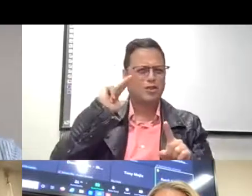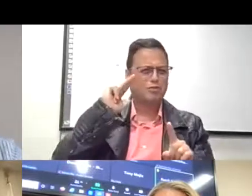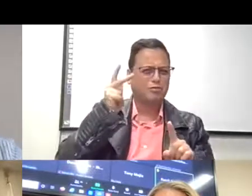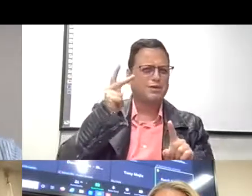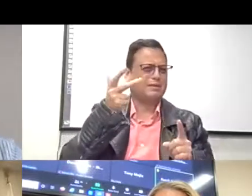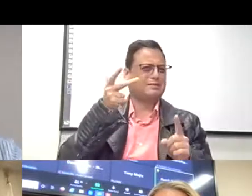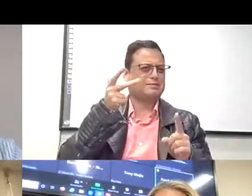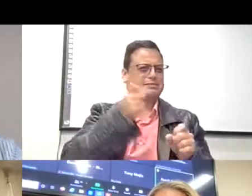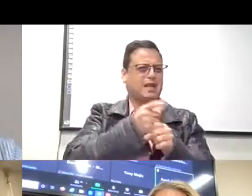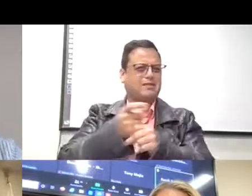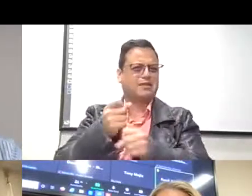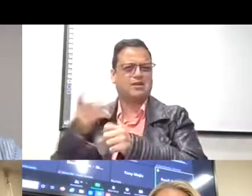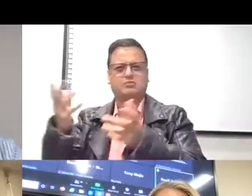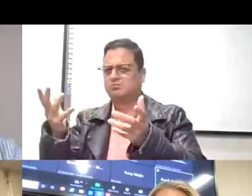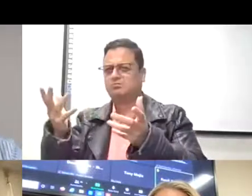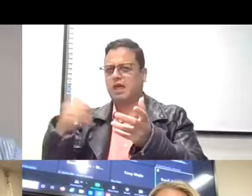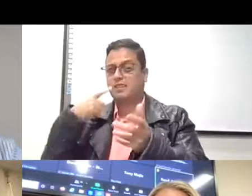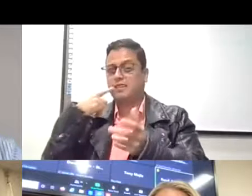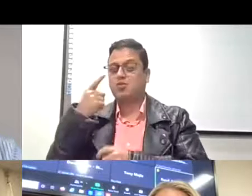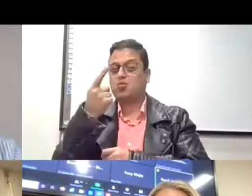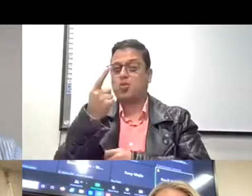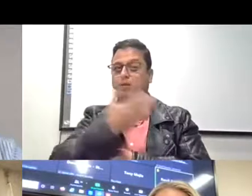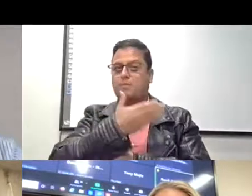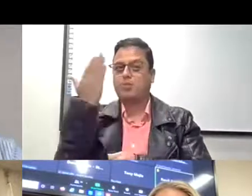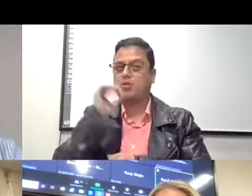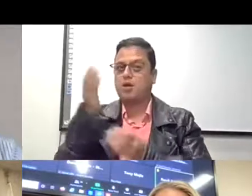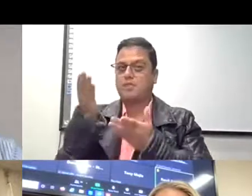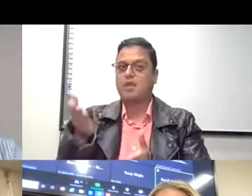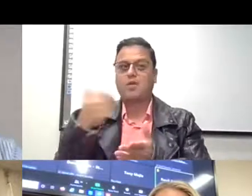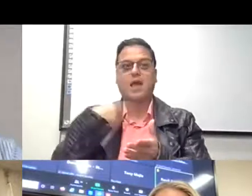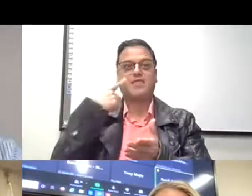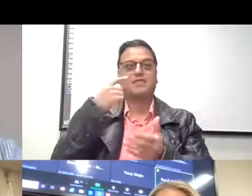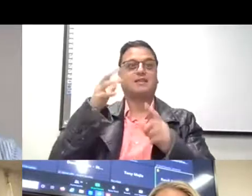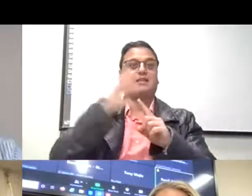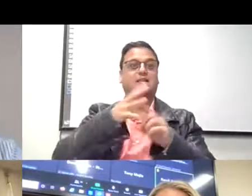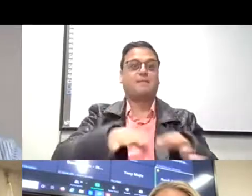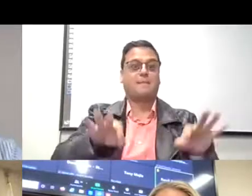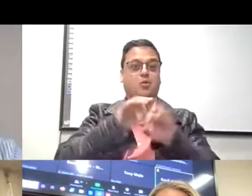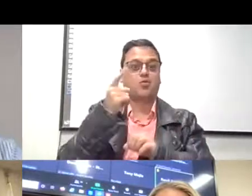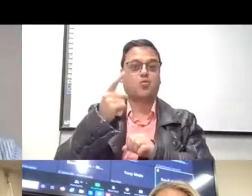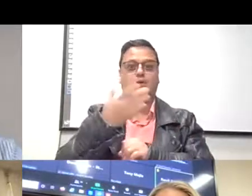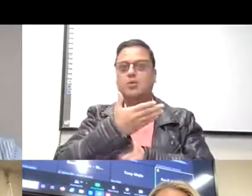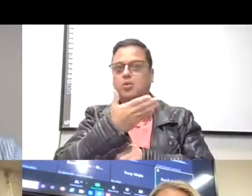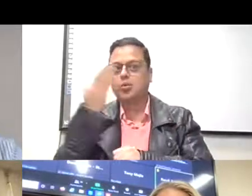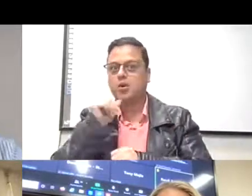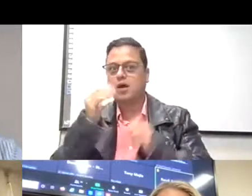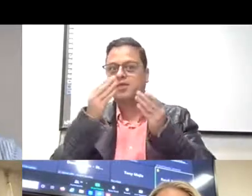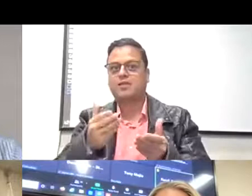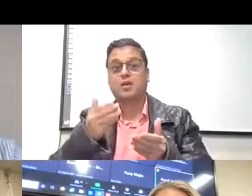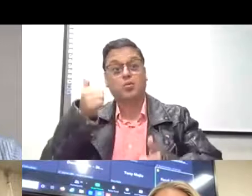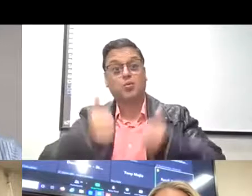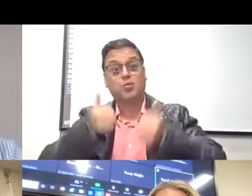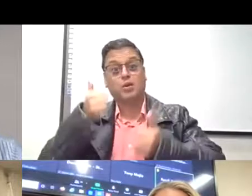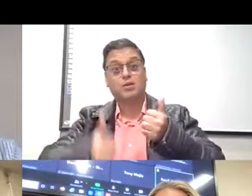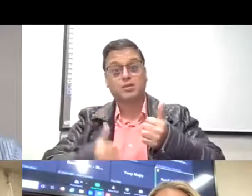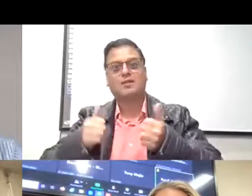think that there's one missing. And I think probably the most important one is missing, which would be the one at the beginning